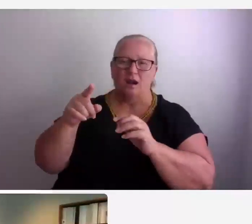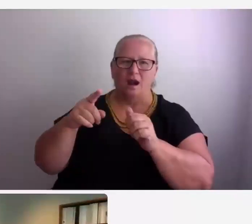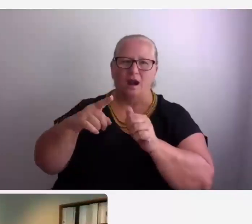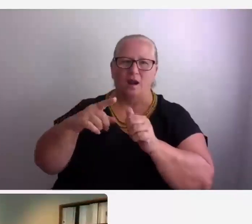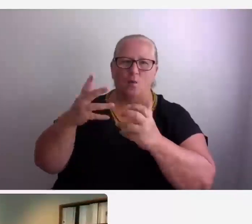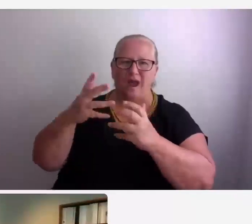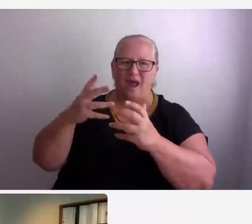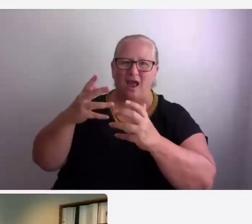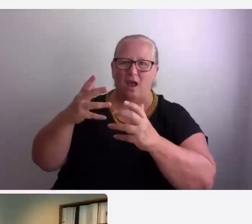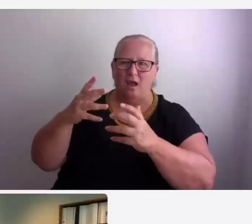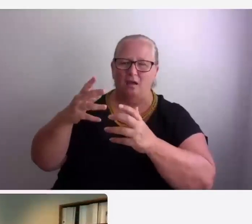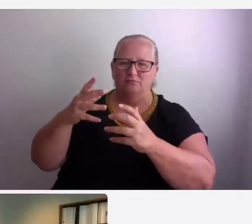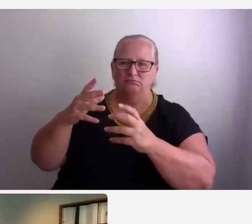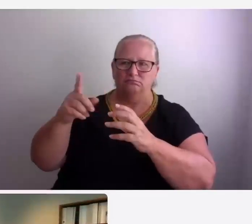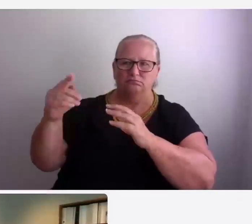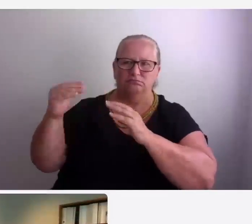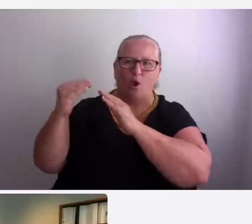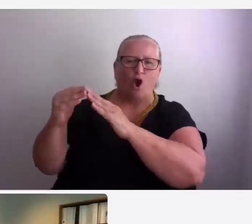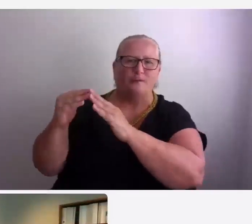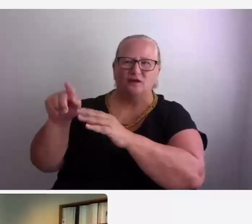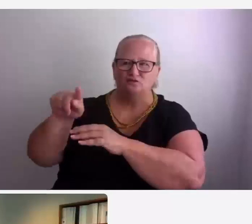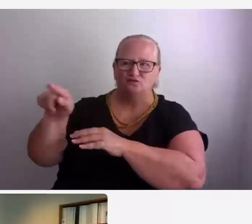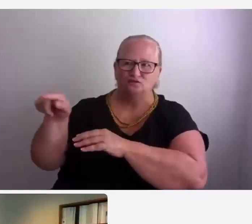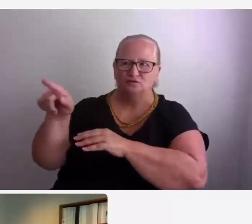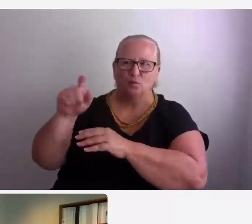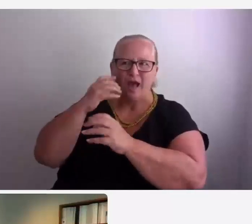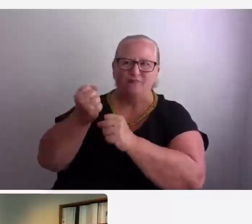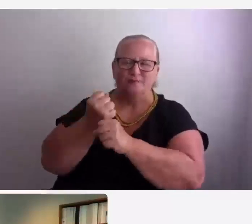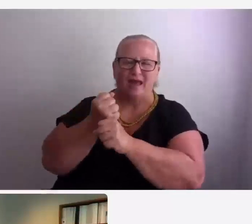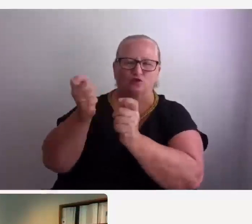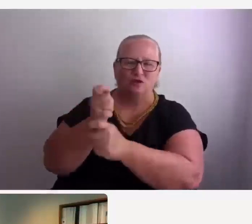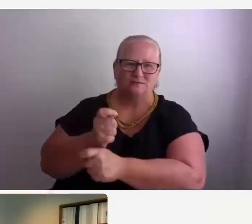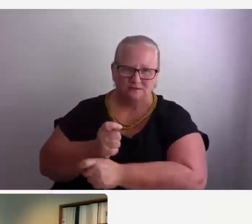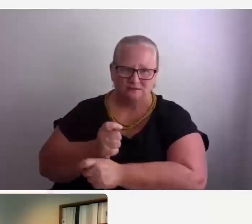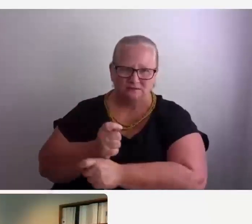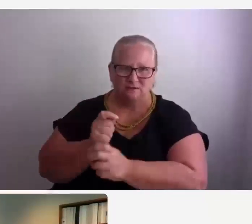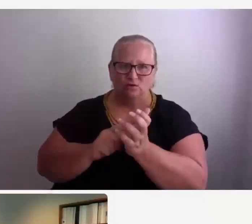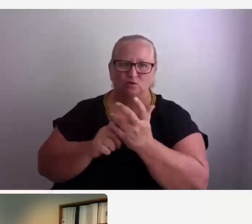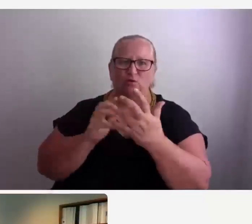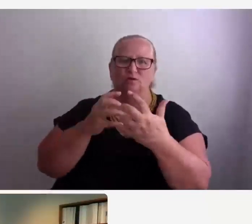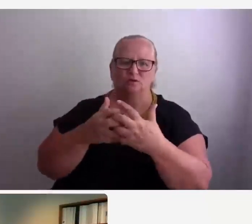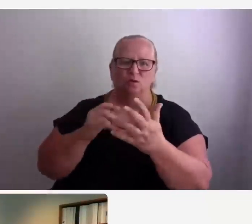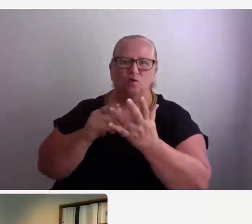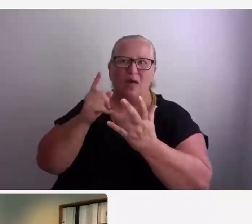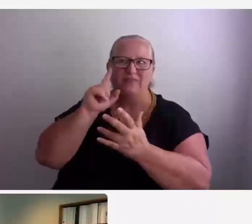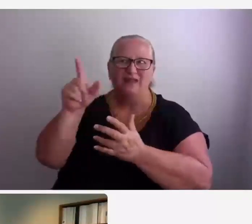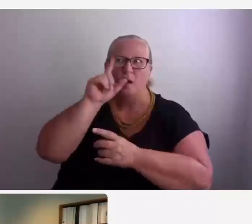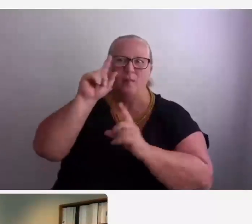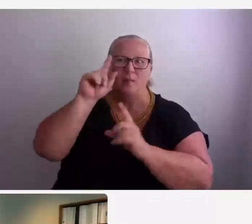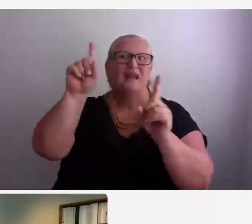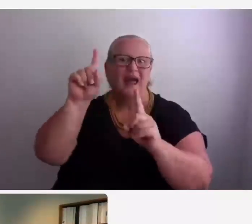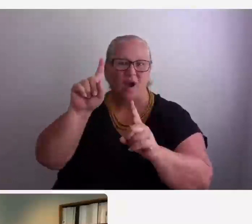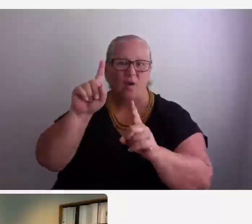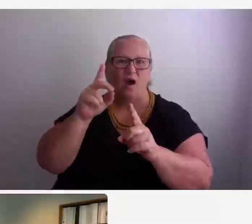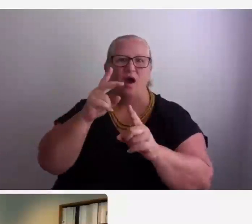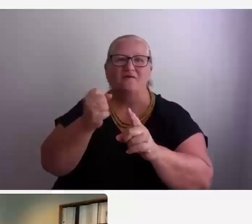some of the ACFI classifications, just as I think there is that facility to do so now. So there'll be a small